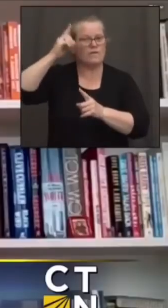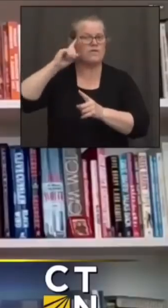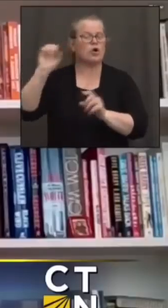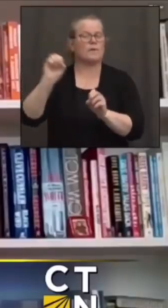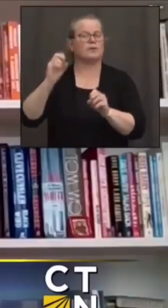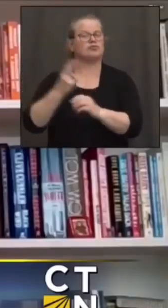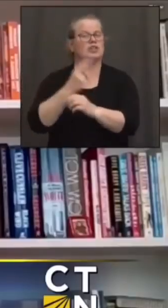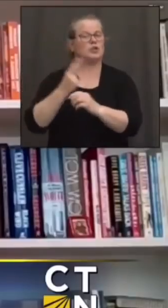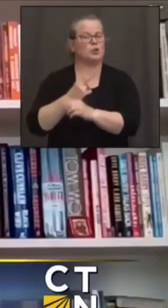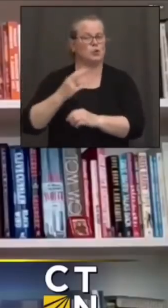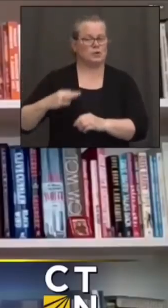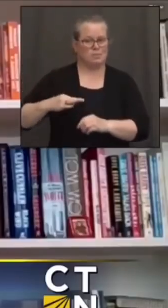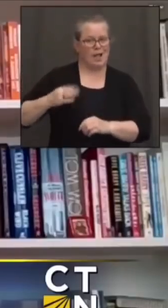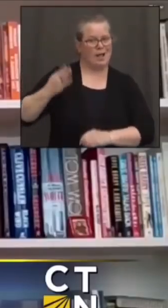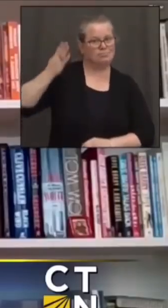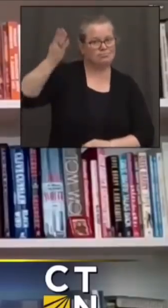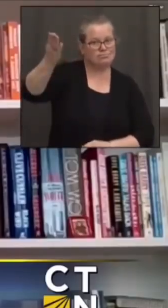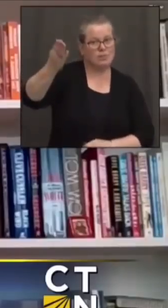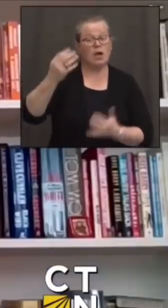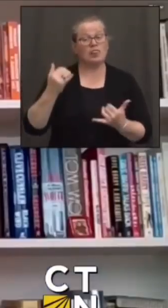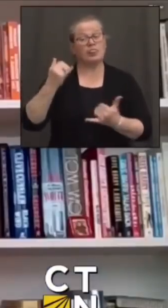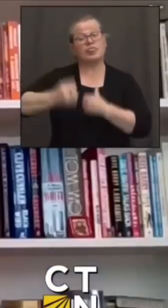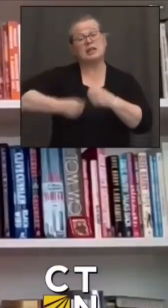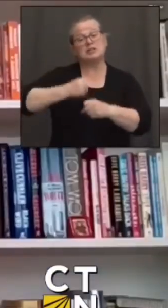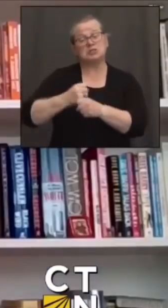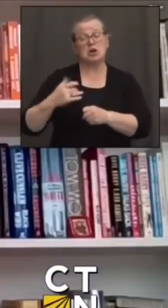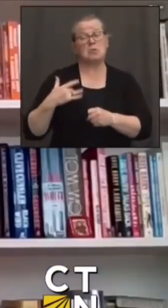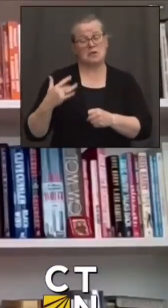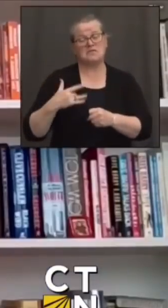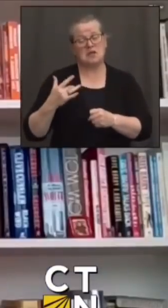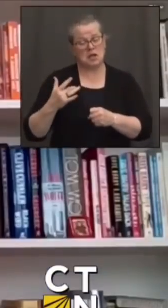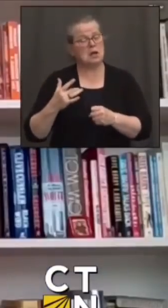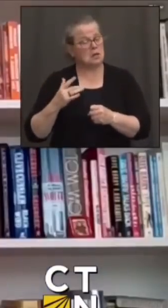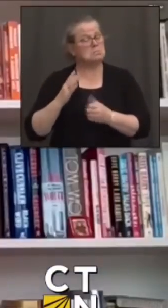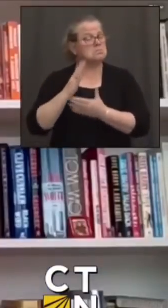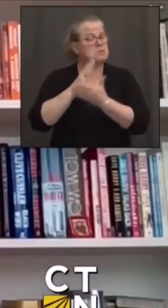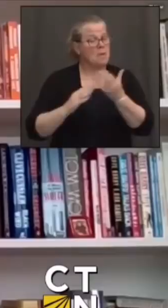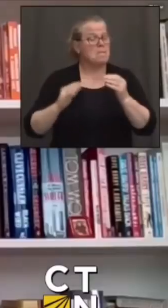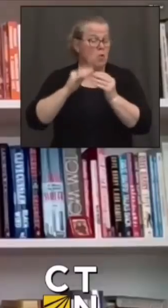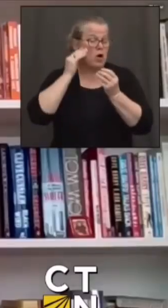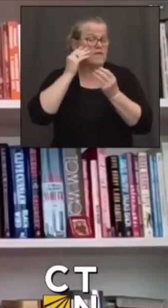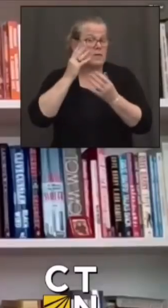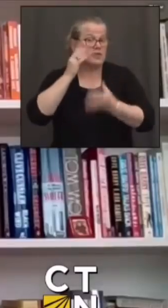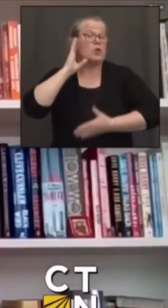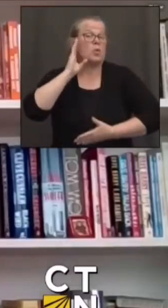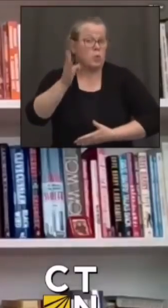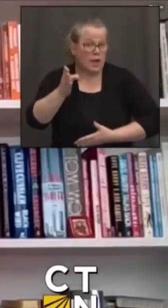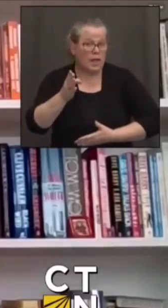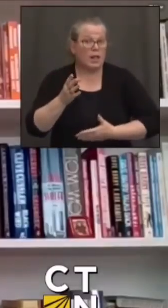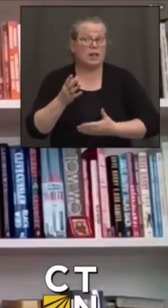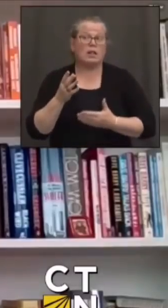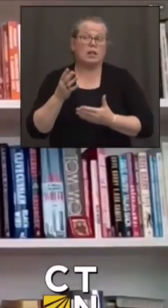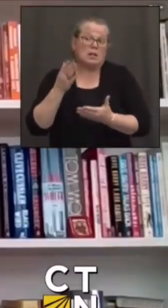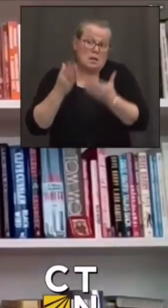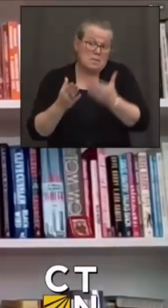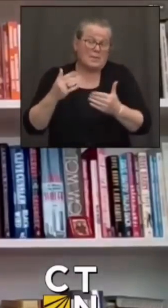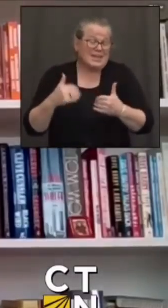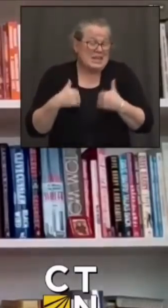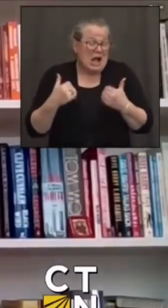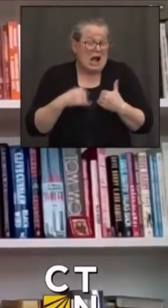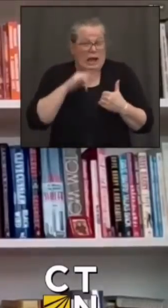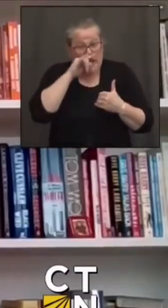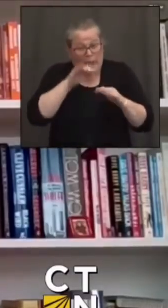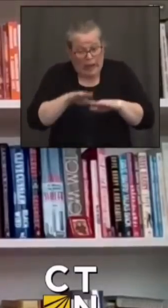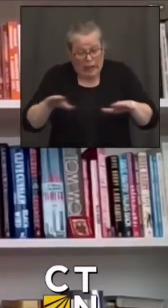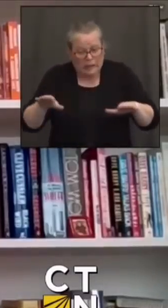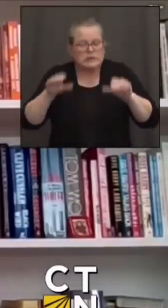So it seems like this year is a good bet that we'll have some further information, and maybe an EUA for the younger kids, but still a little bit